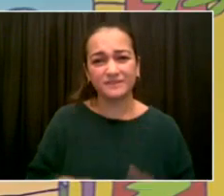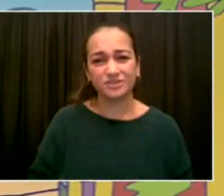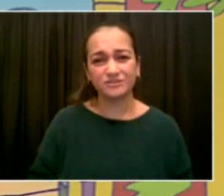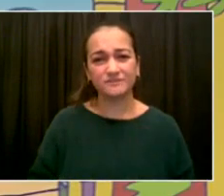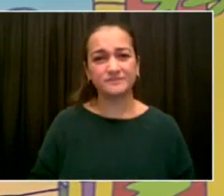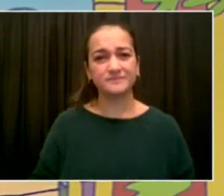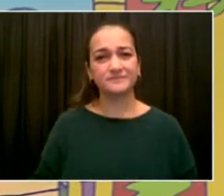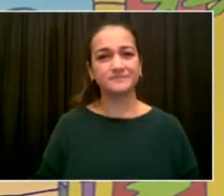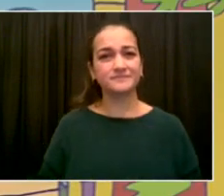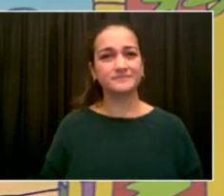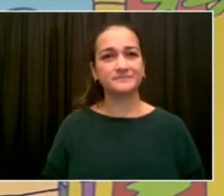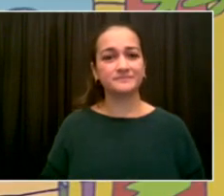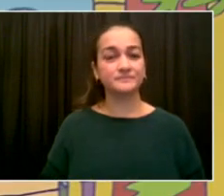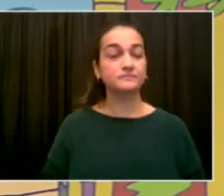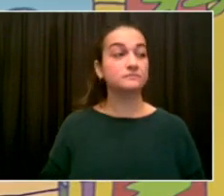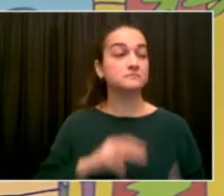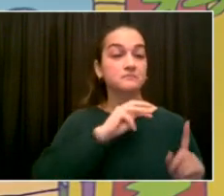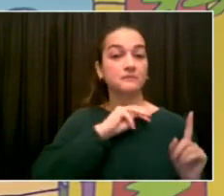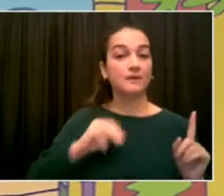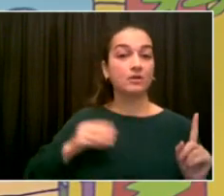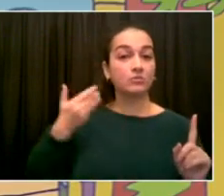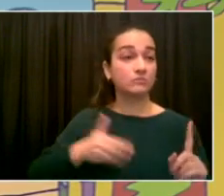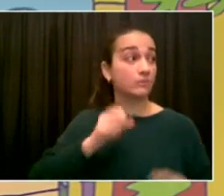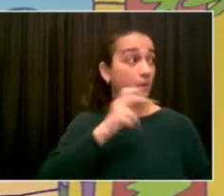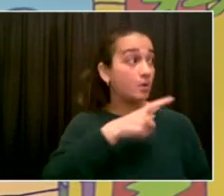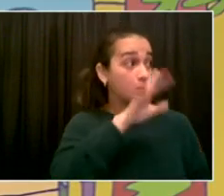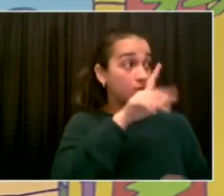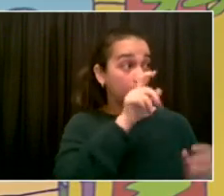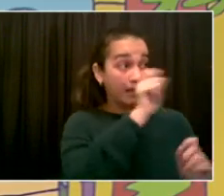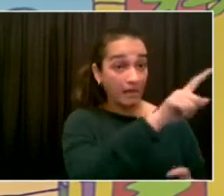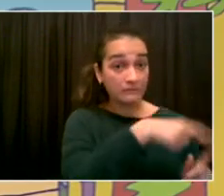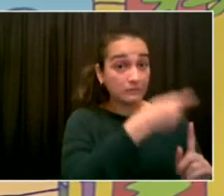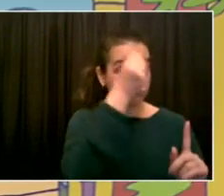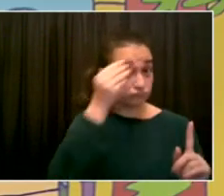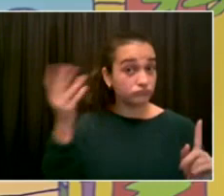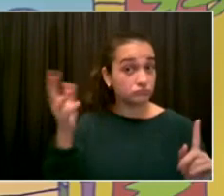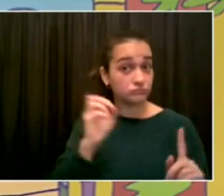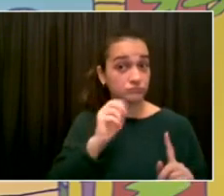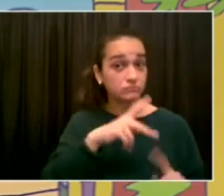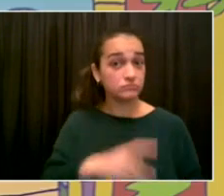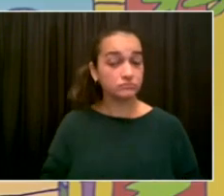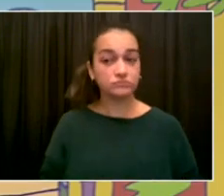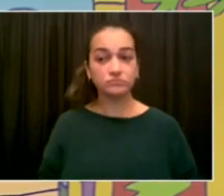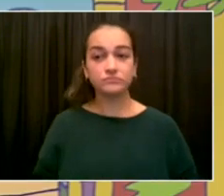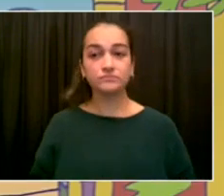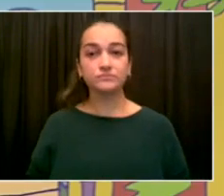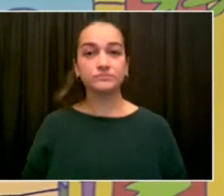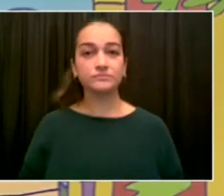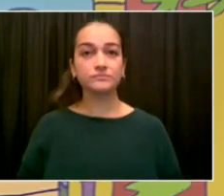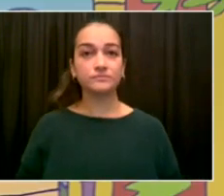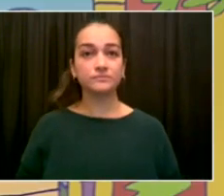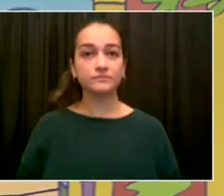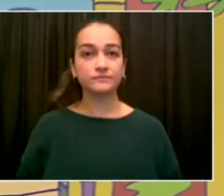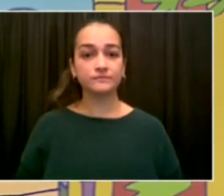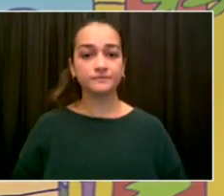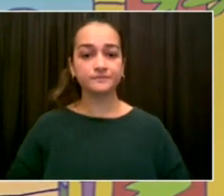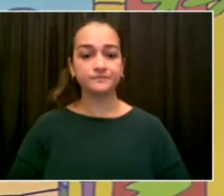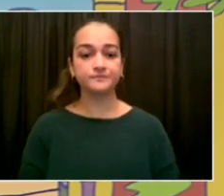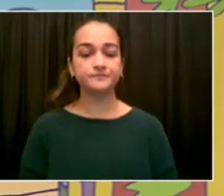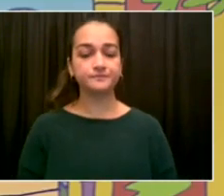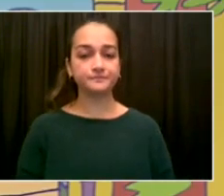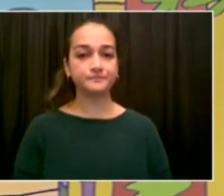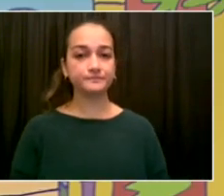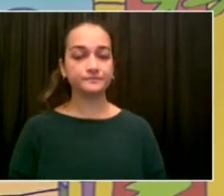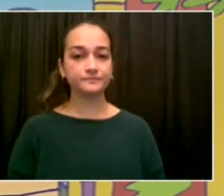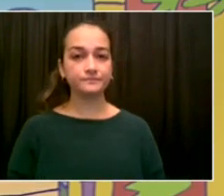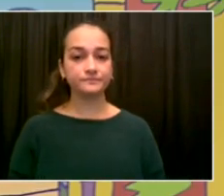many miles of sheds have come down within public housing, so we'll get you that. Go ahead, Steve. Appreciate that. Wanted to switch topics,